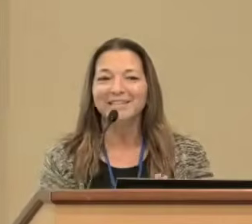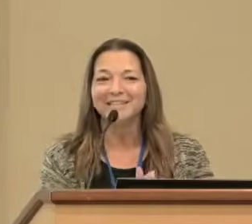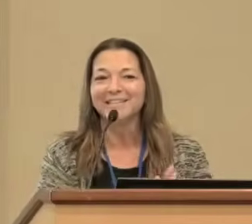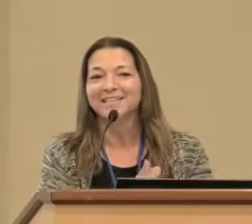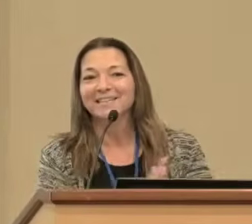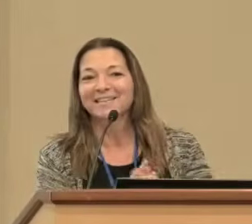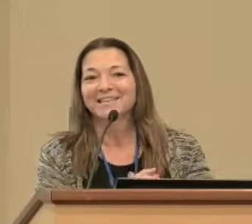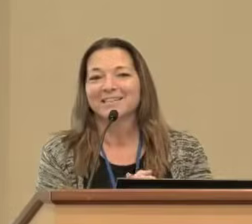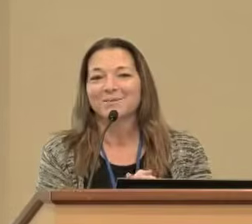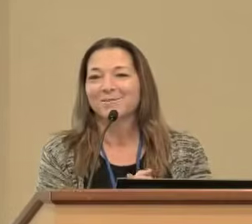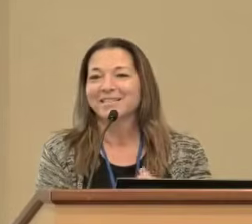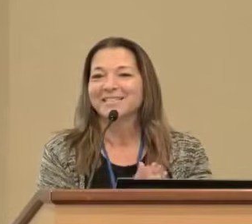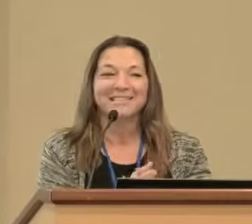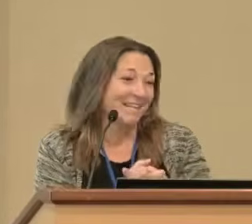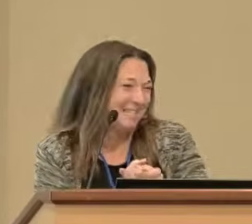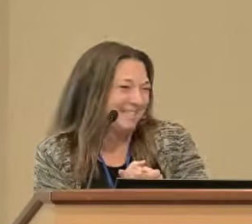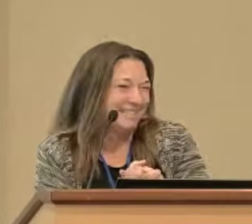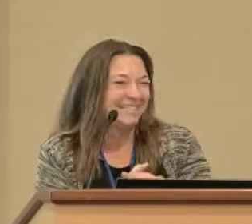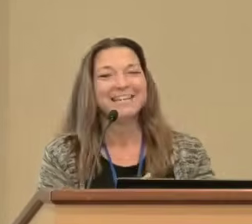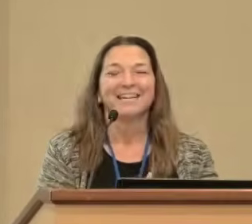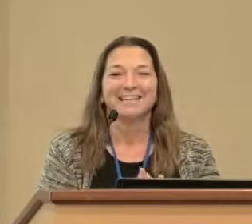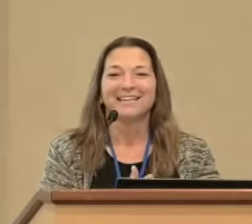Good morning. Works.